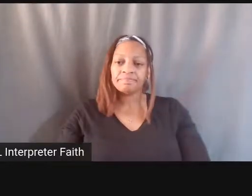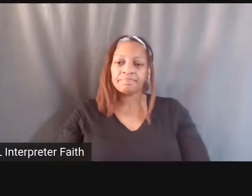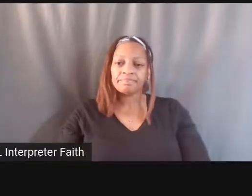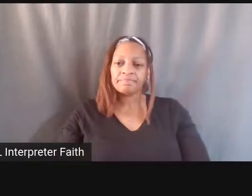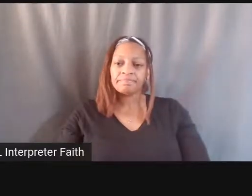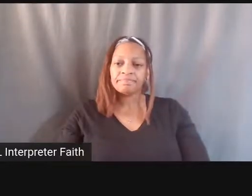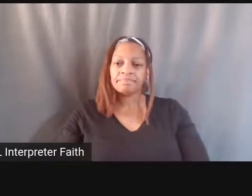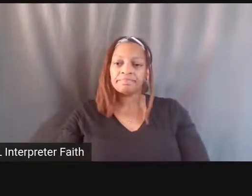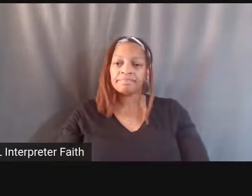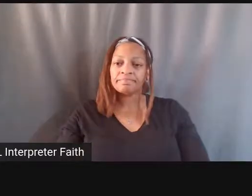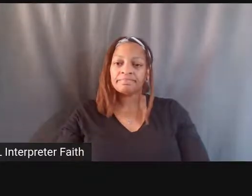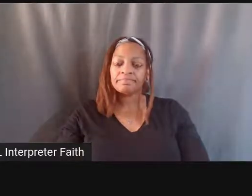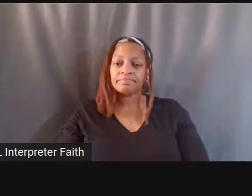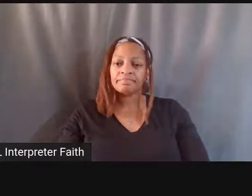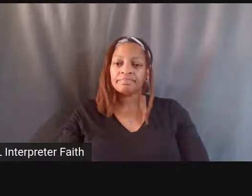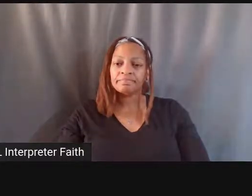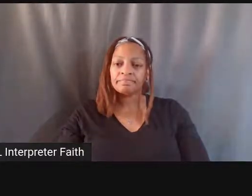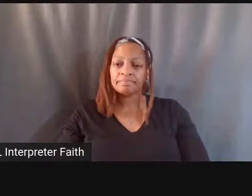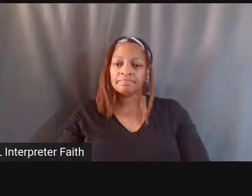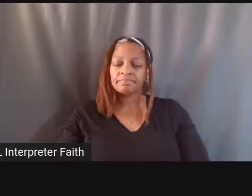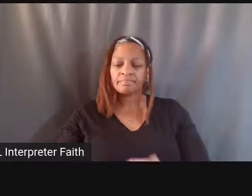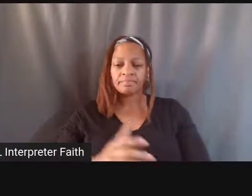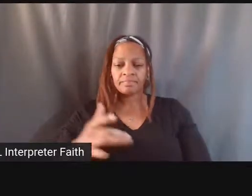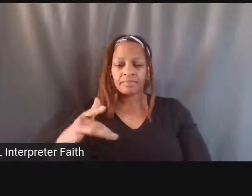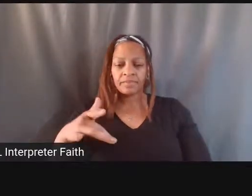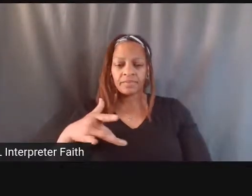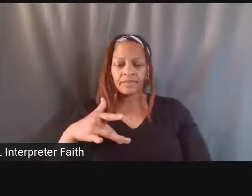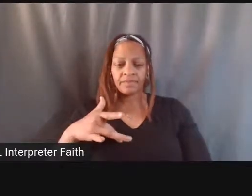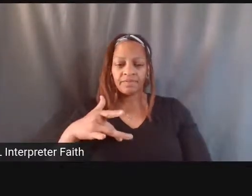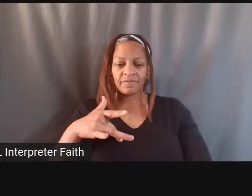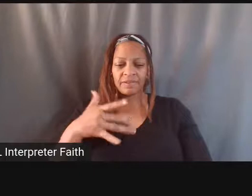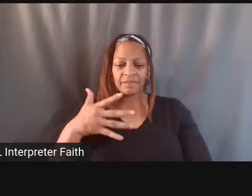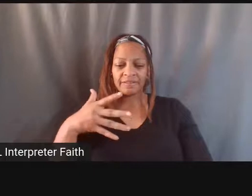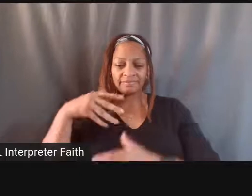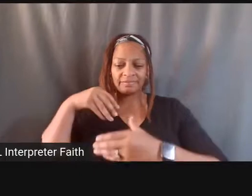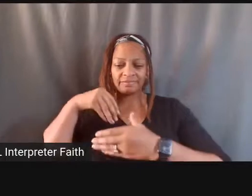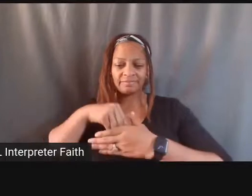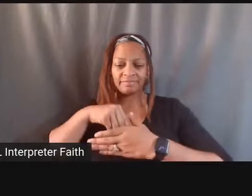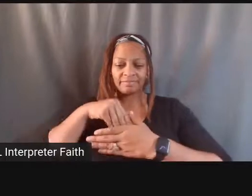And even sense inside your neck and throat.